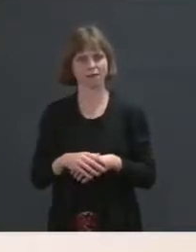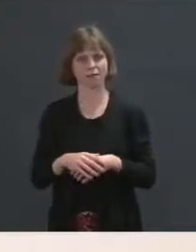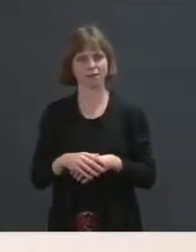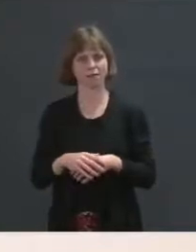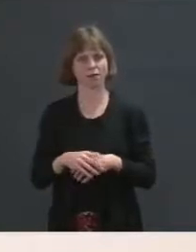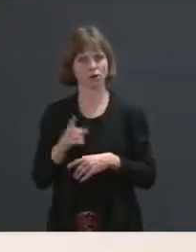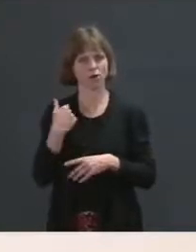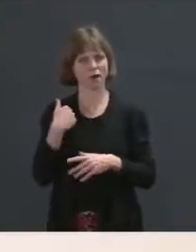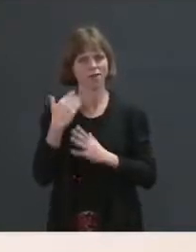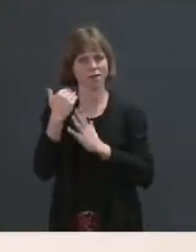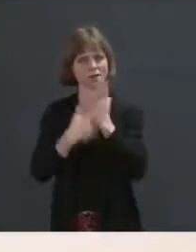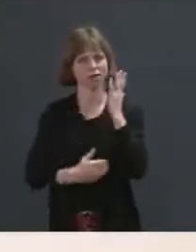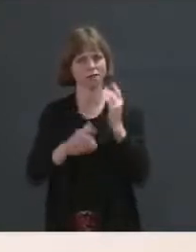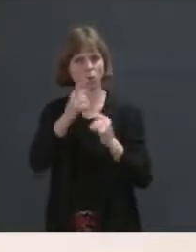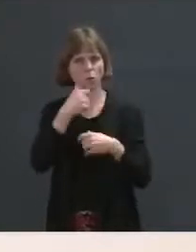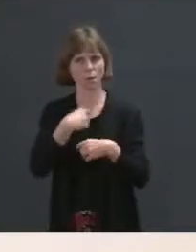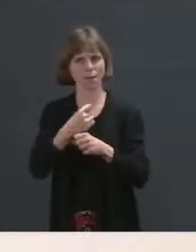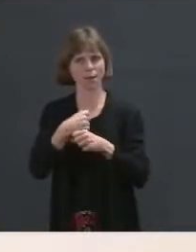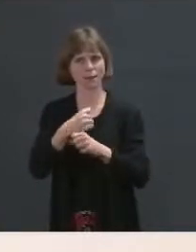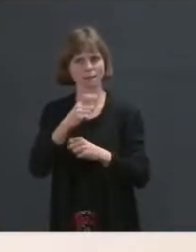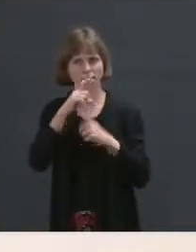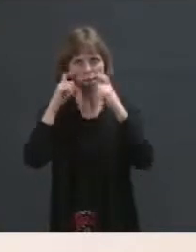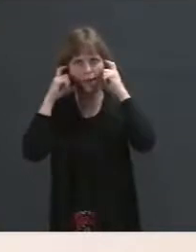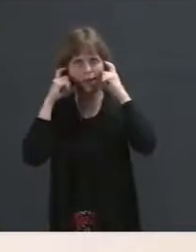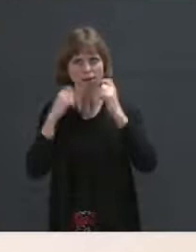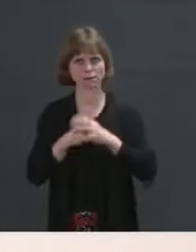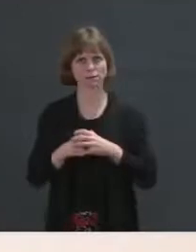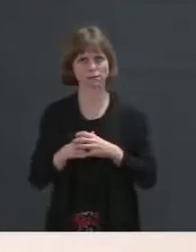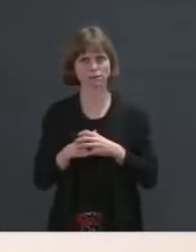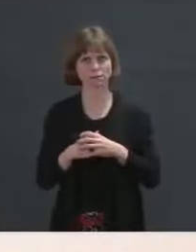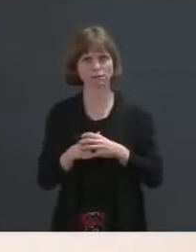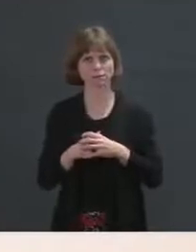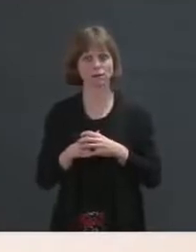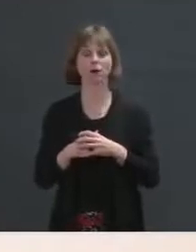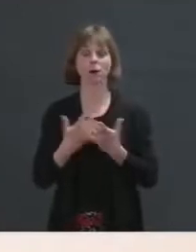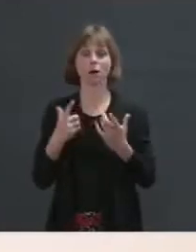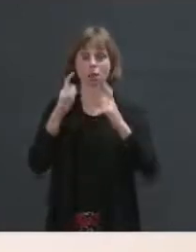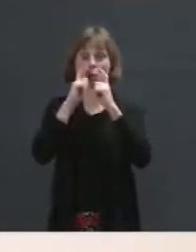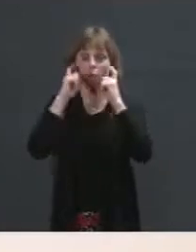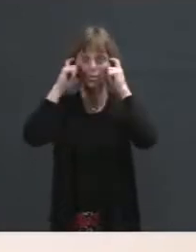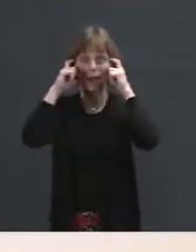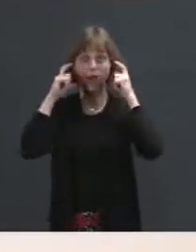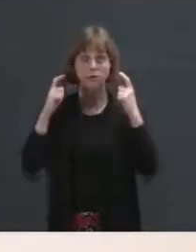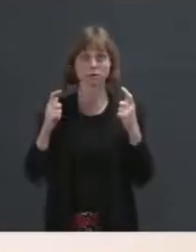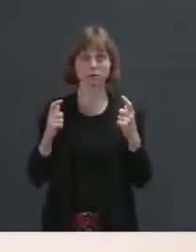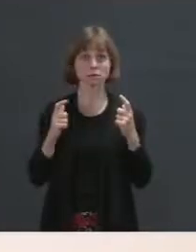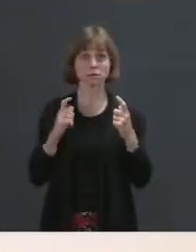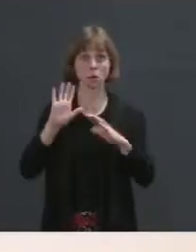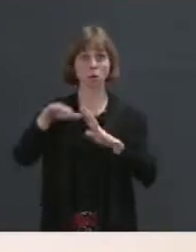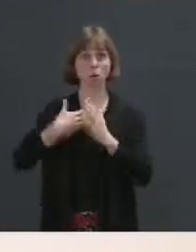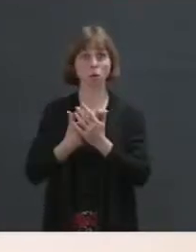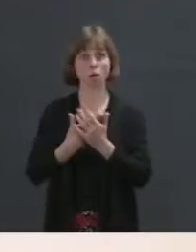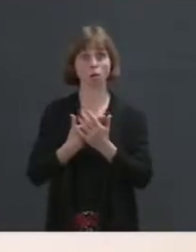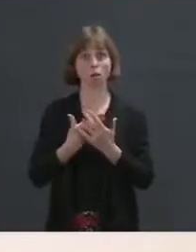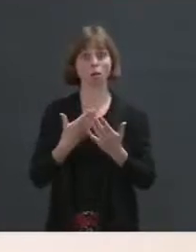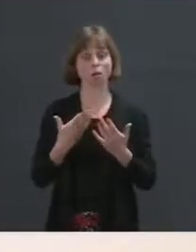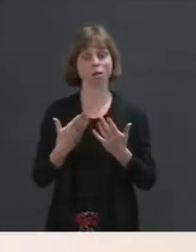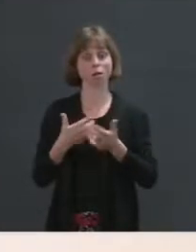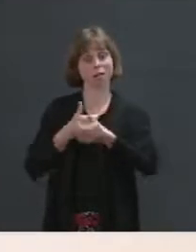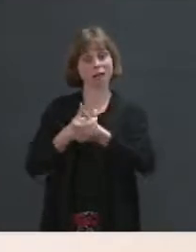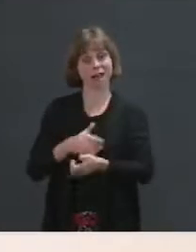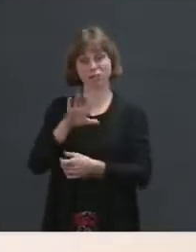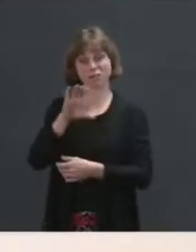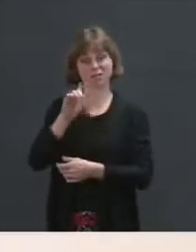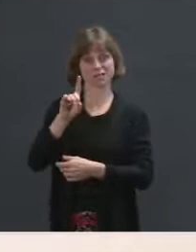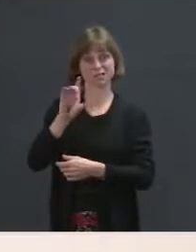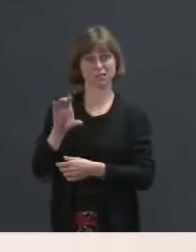of manufacturers of the masks? Sure. Well, I would say that these masks are all adhere to CDC